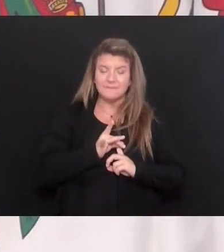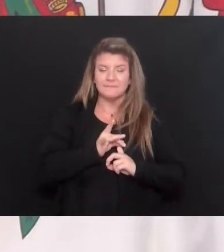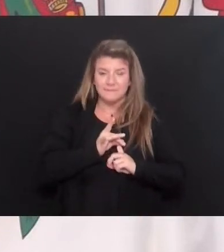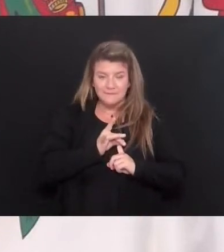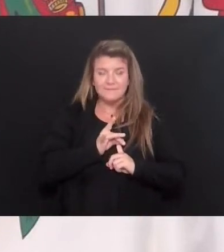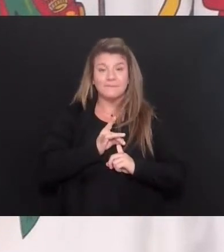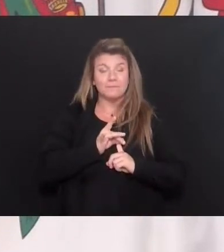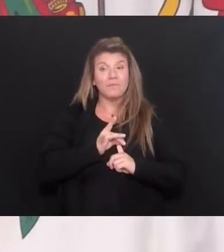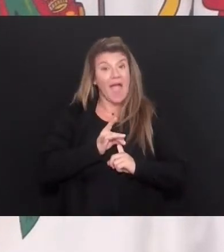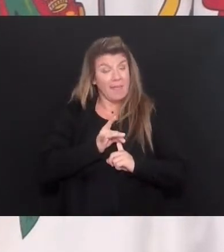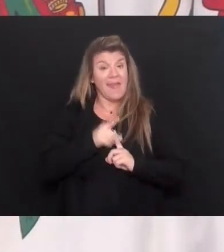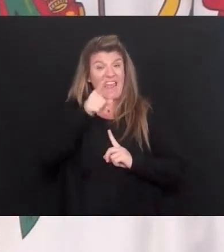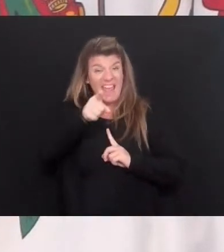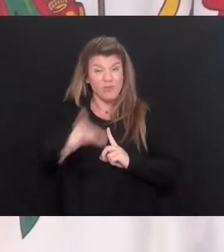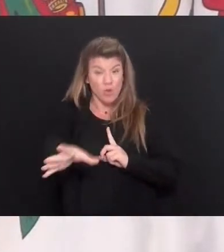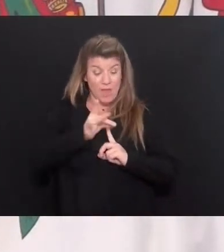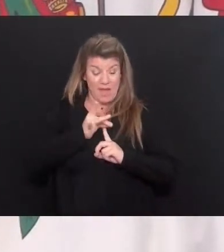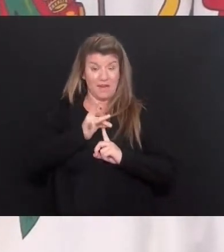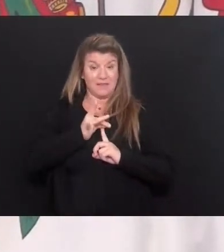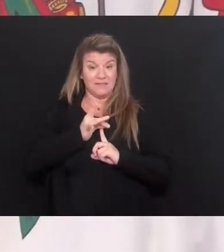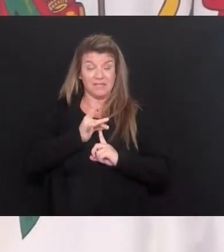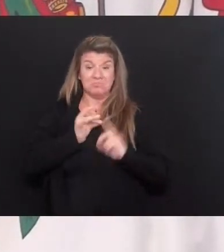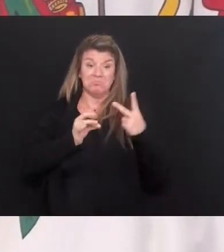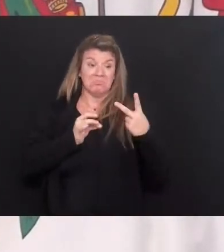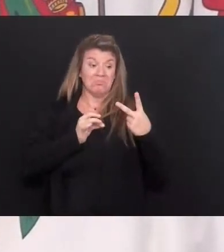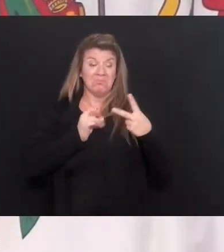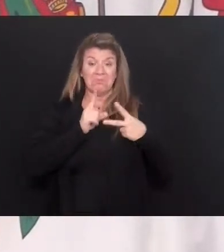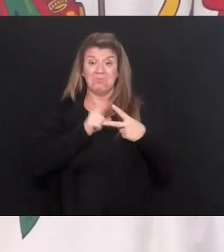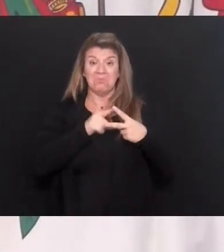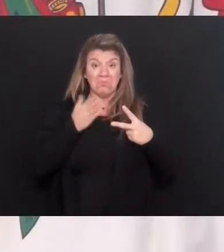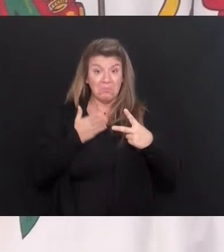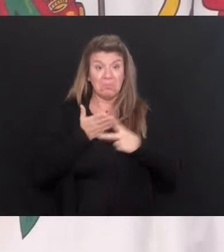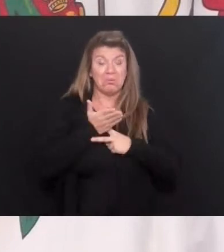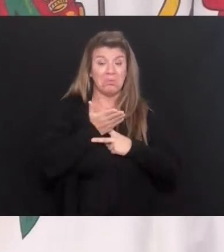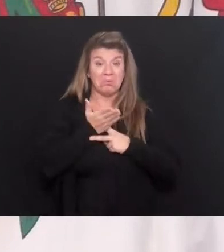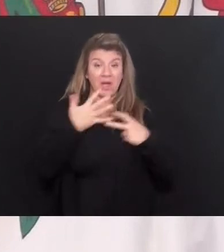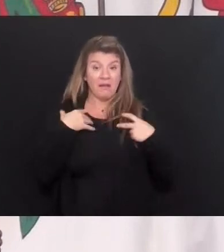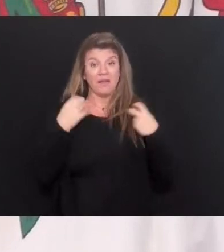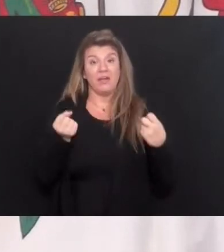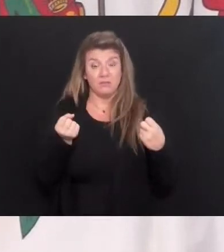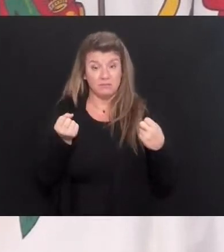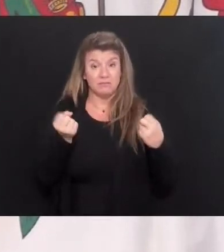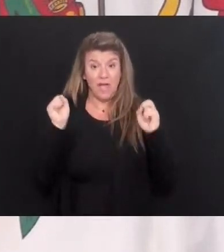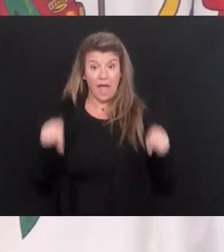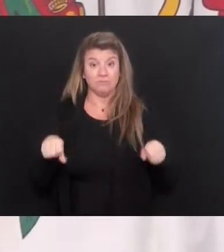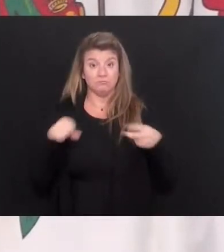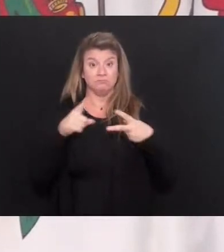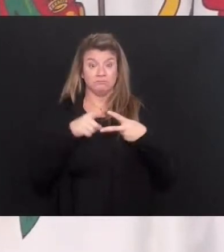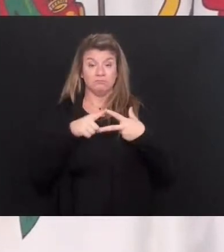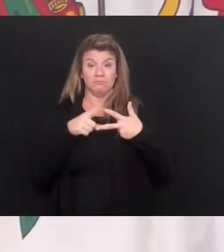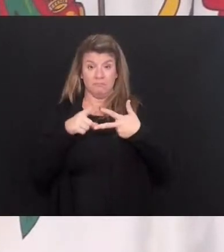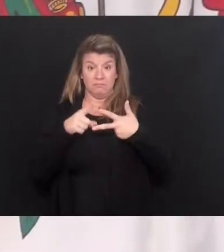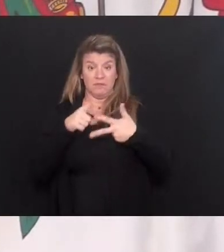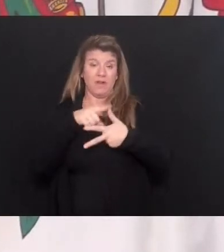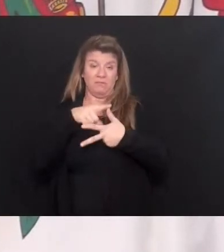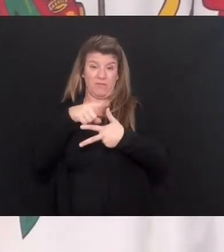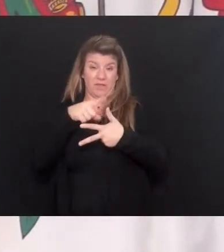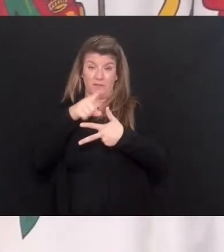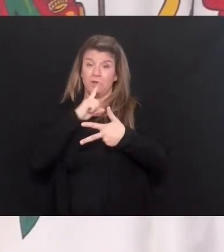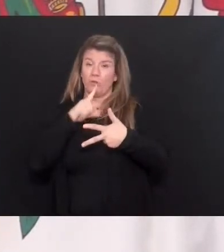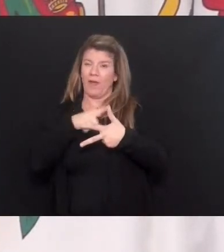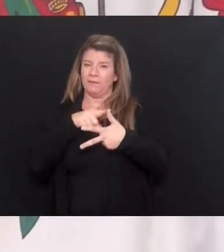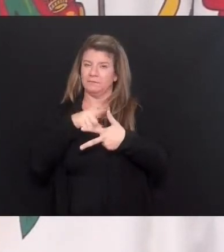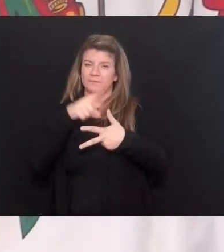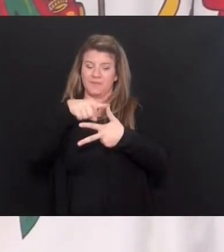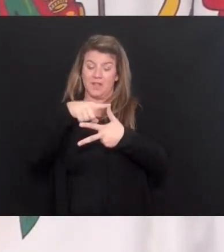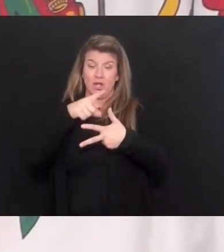there's one of two things that are going to be the outcome. Either you're going to make it through it, maybe one of three things. You're going to make it through it,